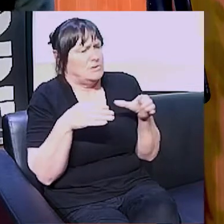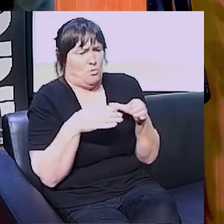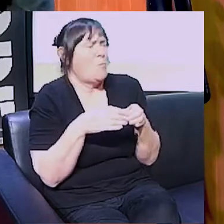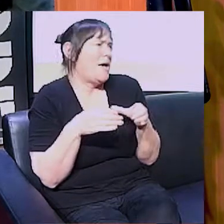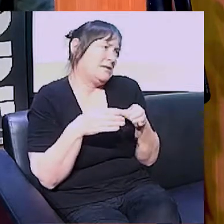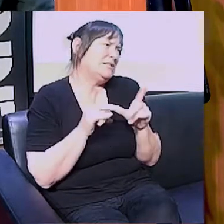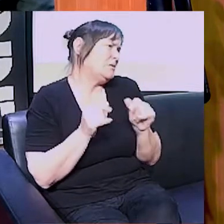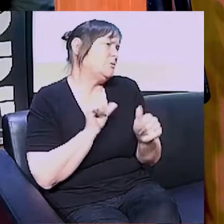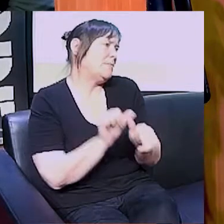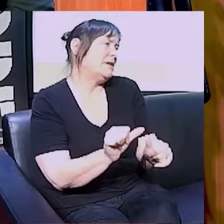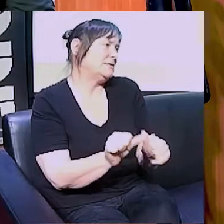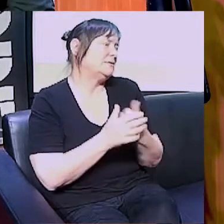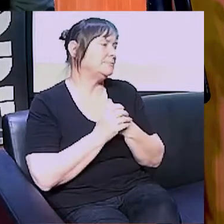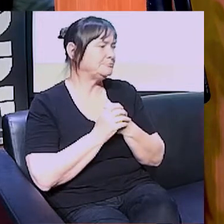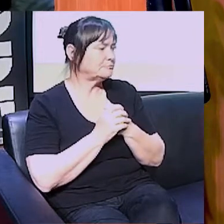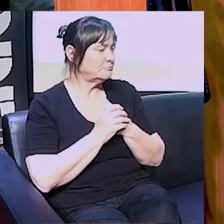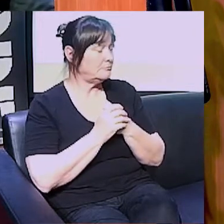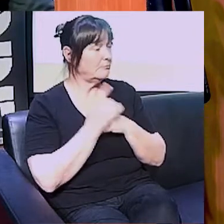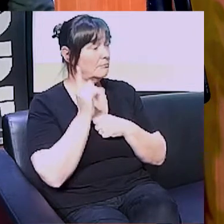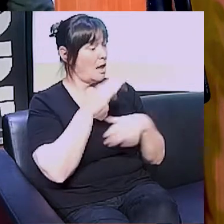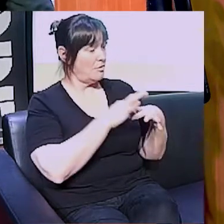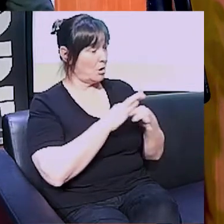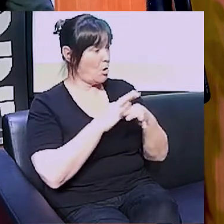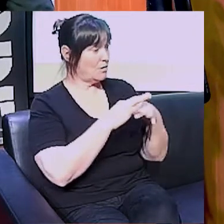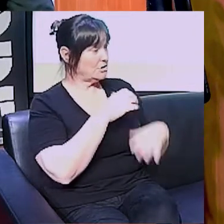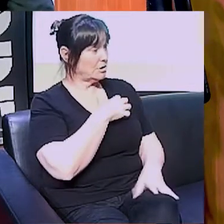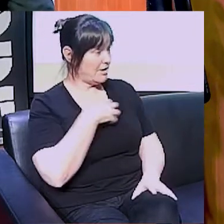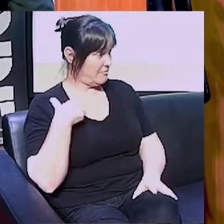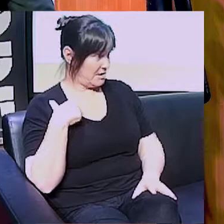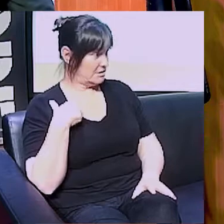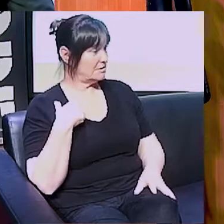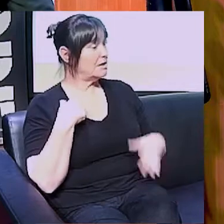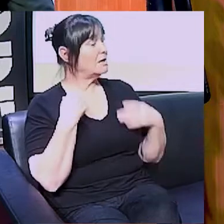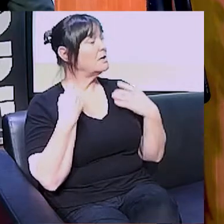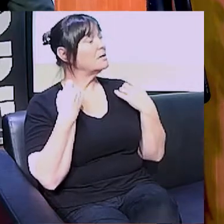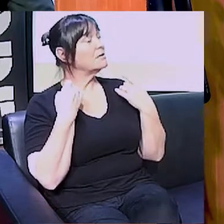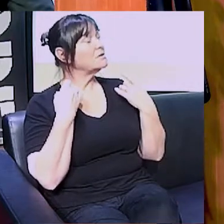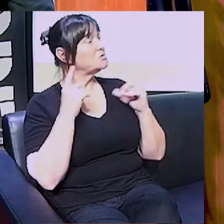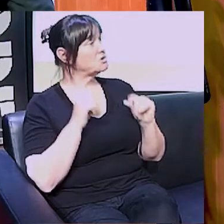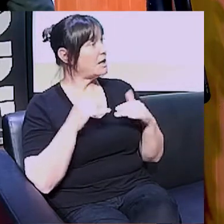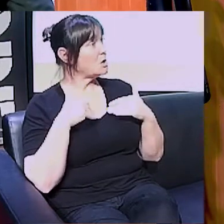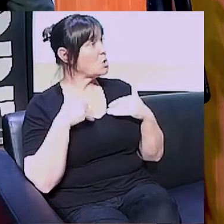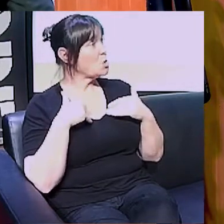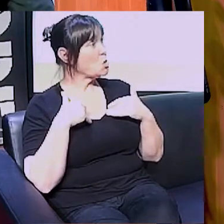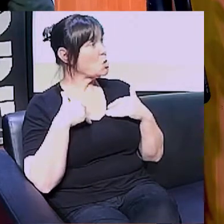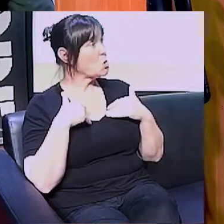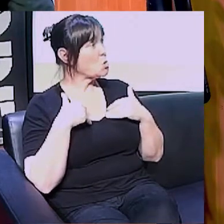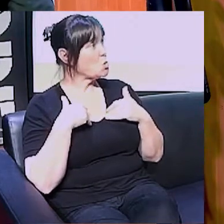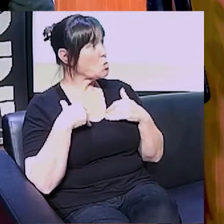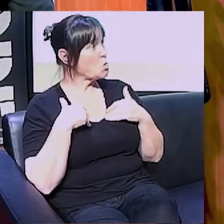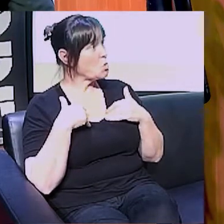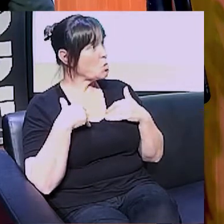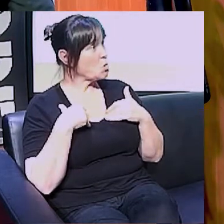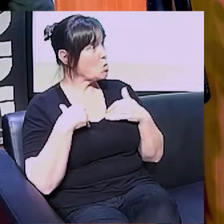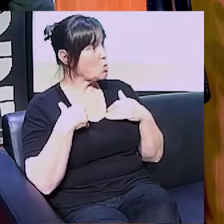sometimes. The coalition looked to go really well for the vast majority of the term, but in the past